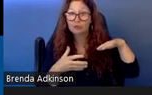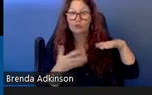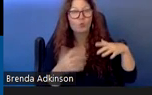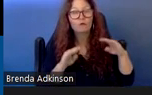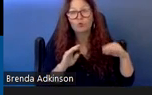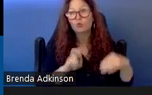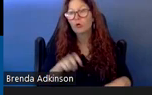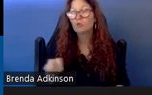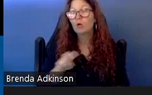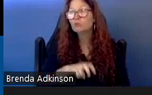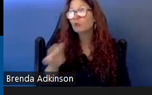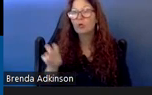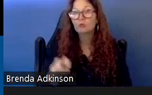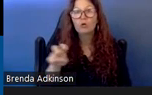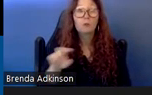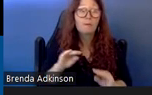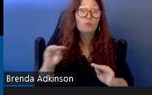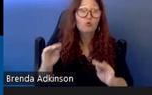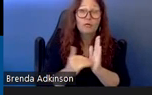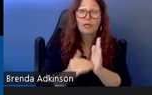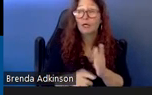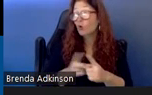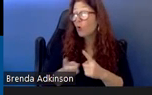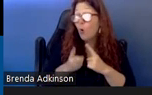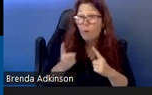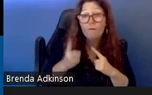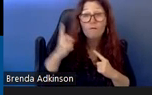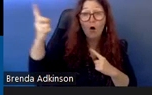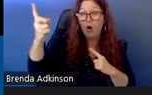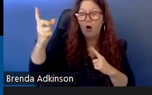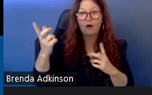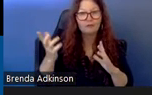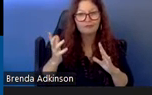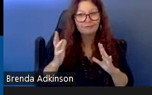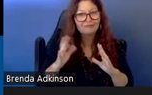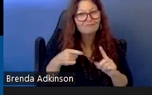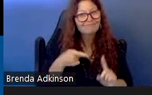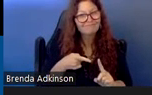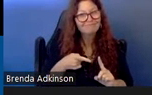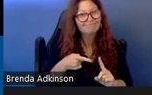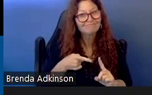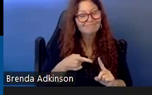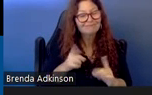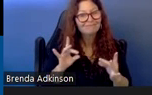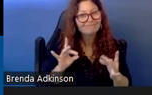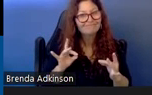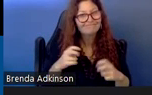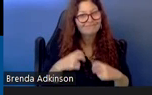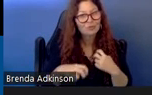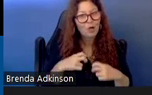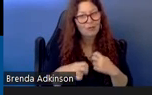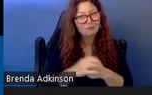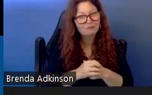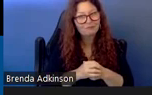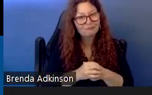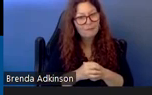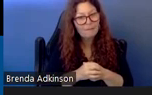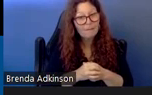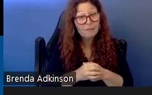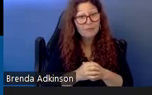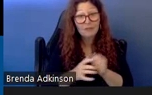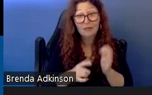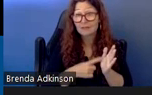and or go long distances. And that's where the challenge is. They're not always